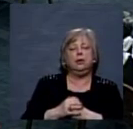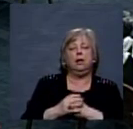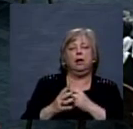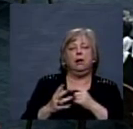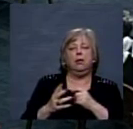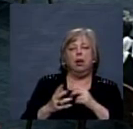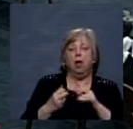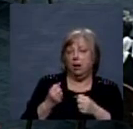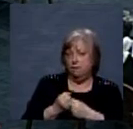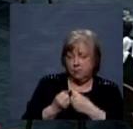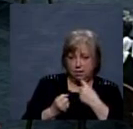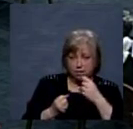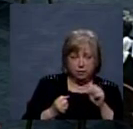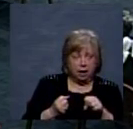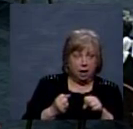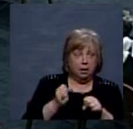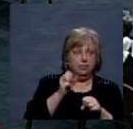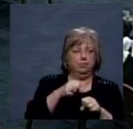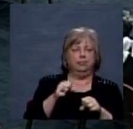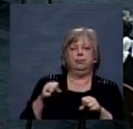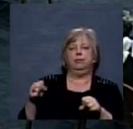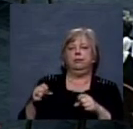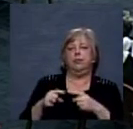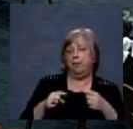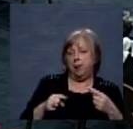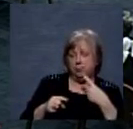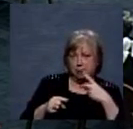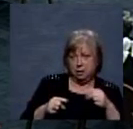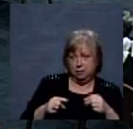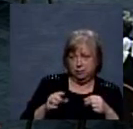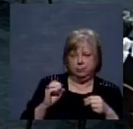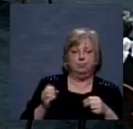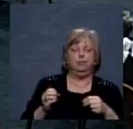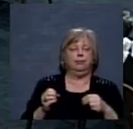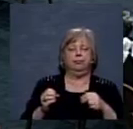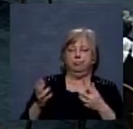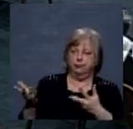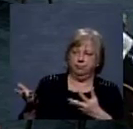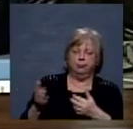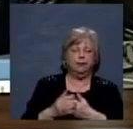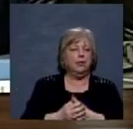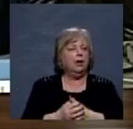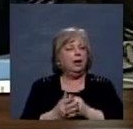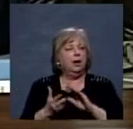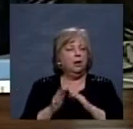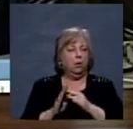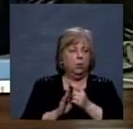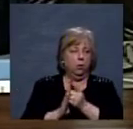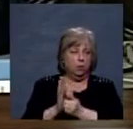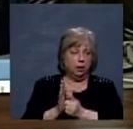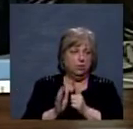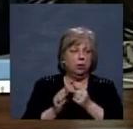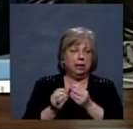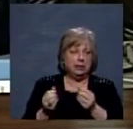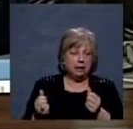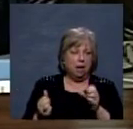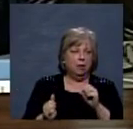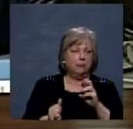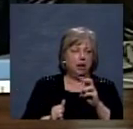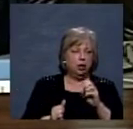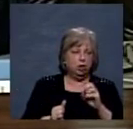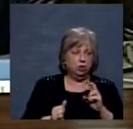reading. All in favor indicate by saying aye. Aye. Opposed, say nay. Third and final reading, please. An ordinance to dissolve sewer improvement district